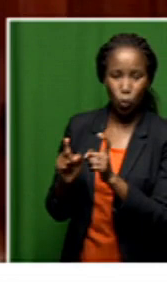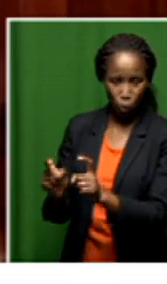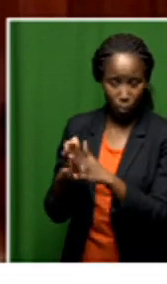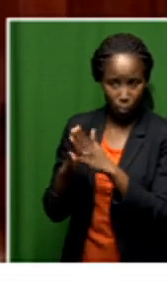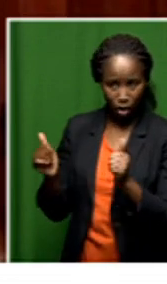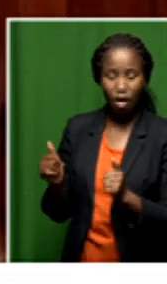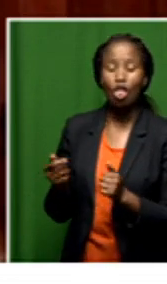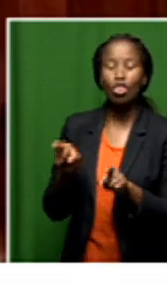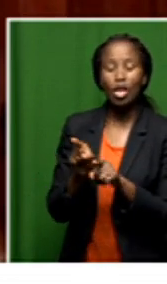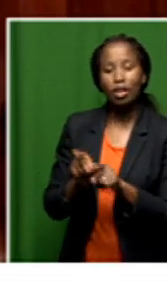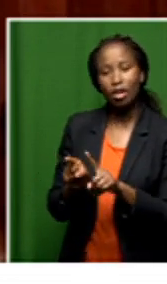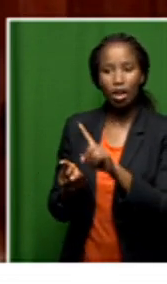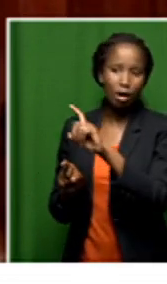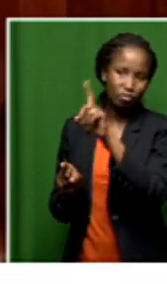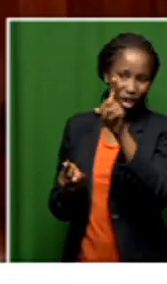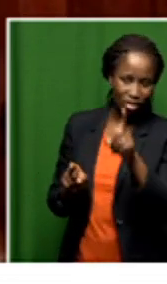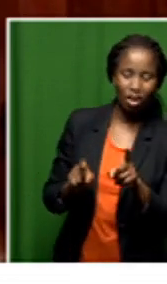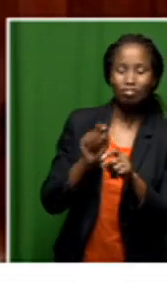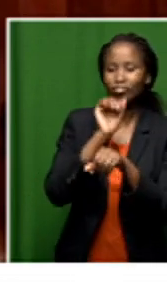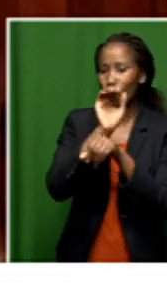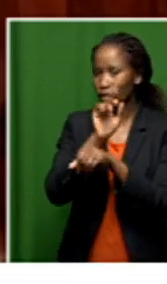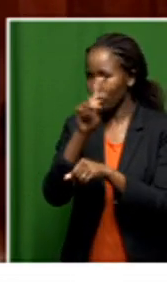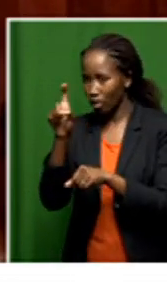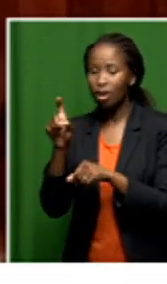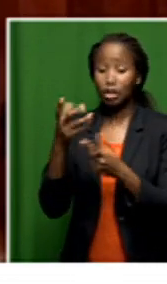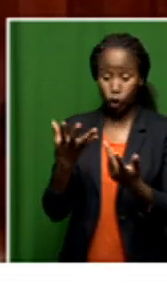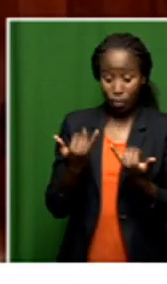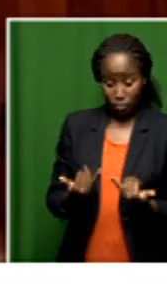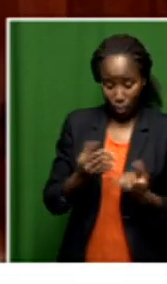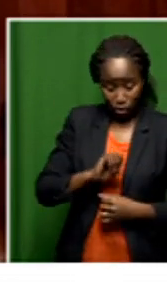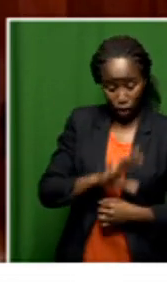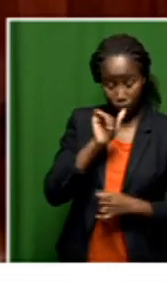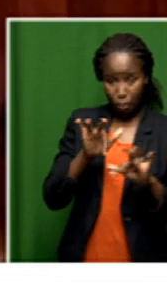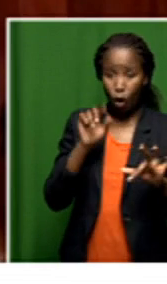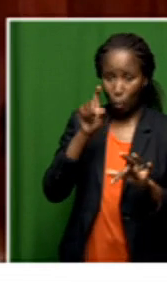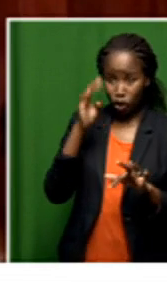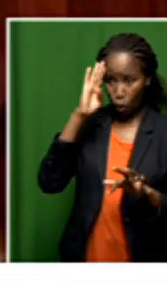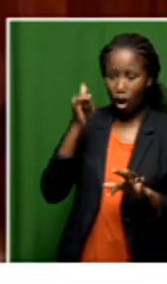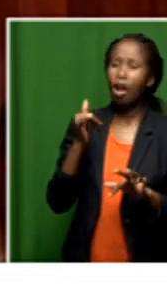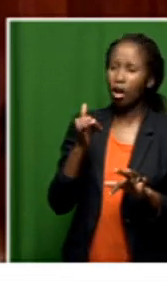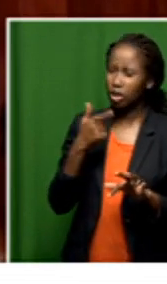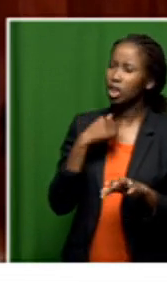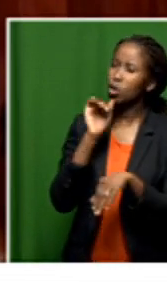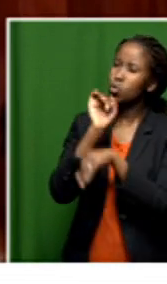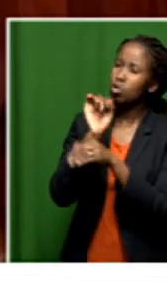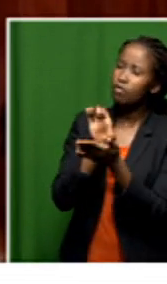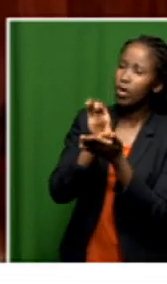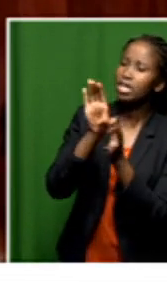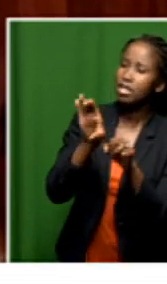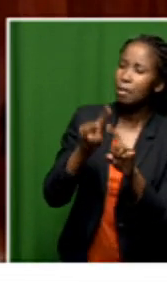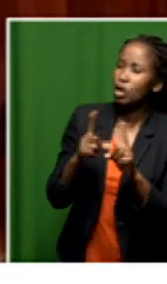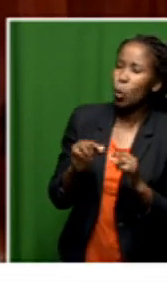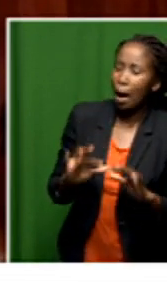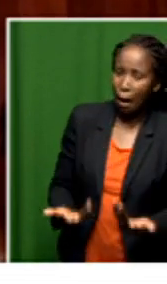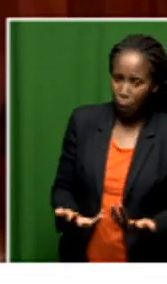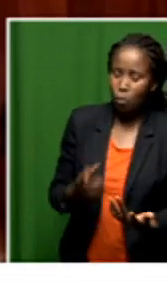businesses, and it's important for us to get exposure to those as South Africans, but we just need to know how to do it. So the idea of global investing is